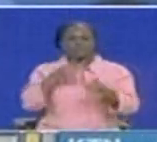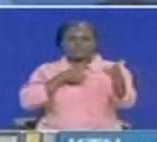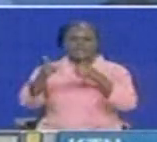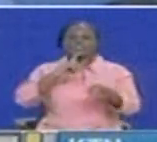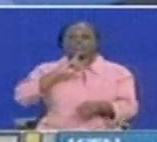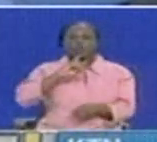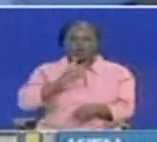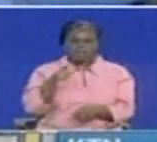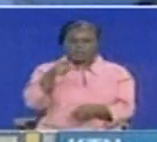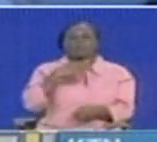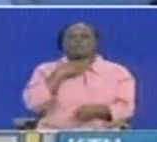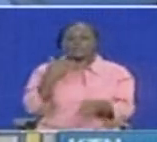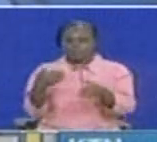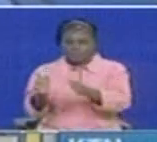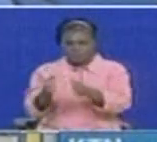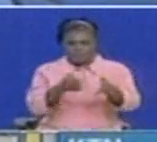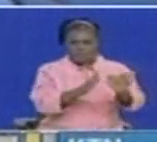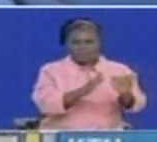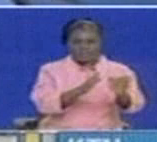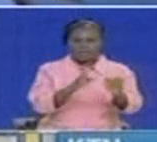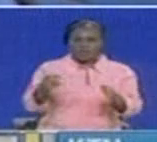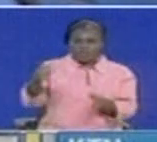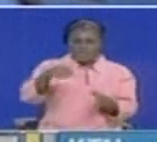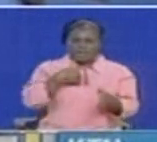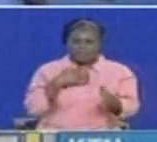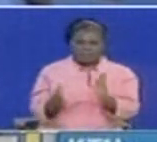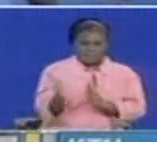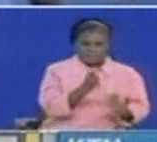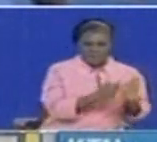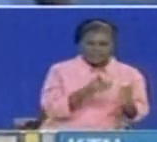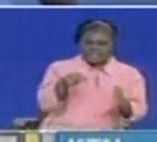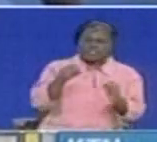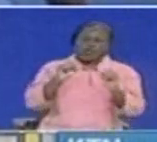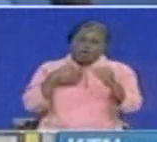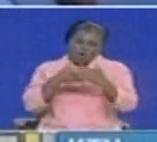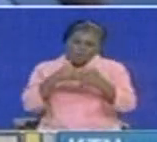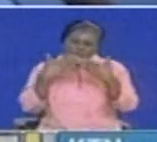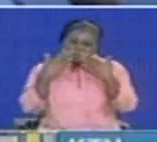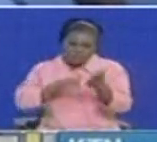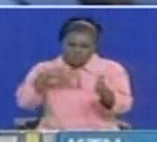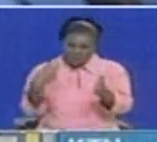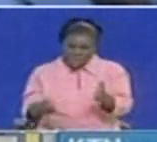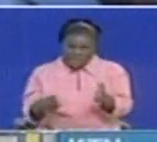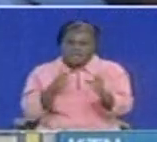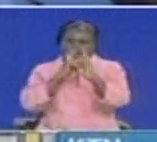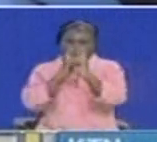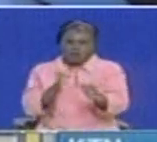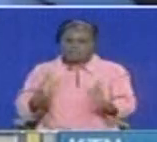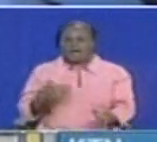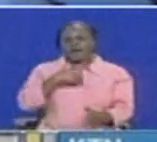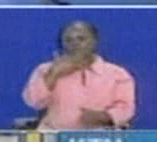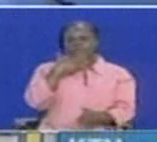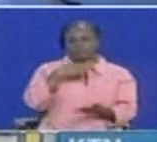is Kenya's new tourism direction seeking alternative source markets a winning strategy for an industry nearly crippled? KTN Michael Karanja explores.